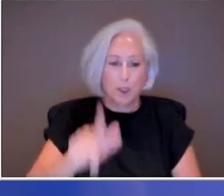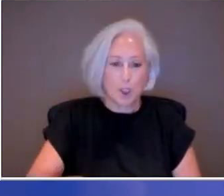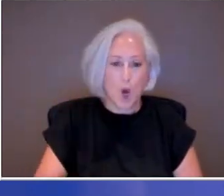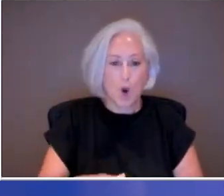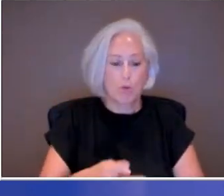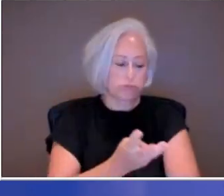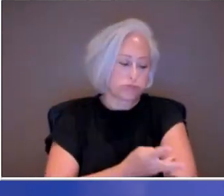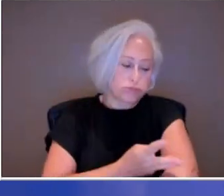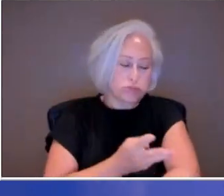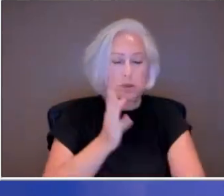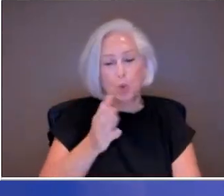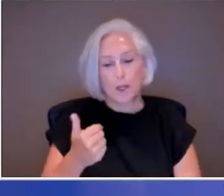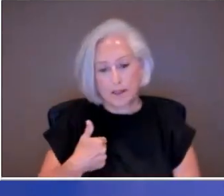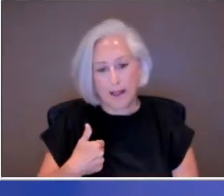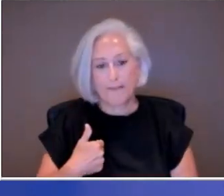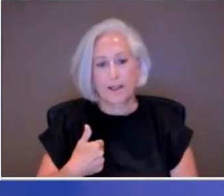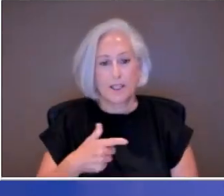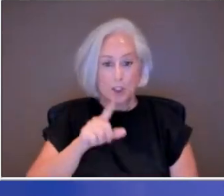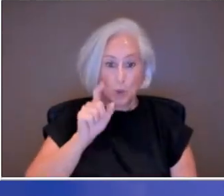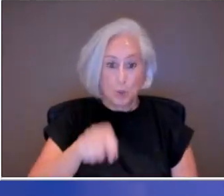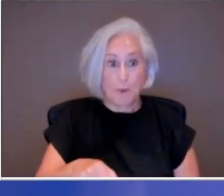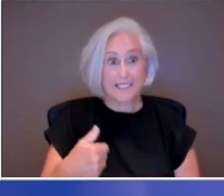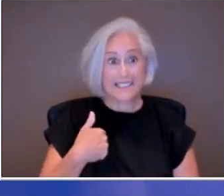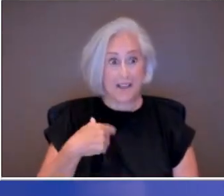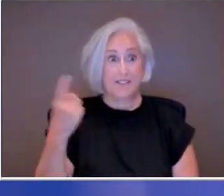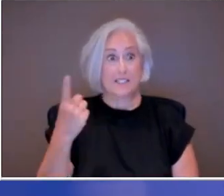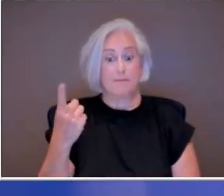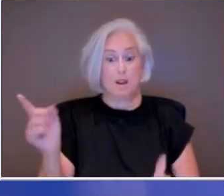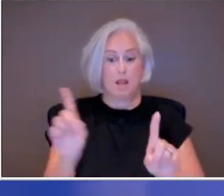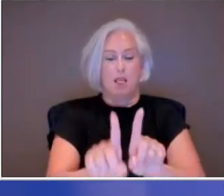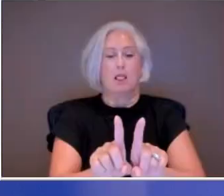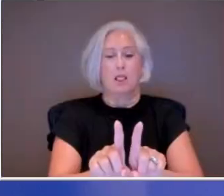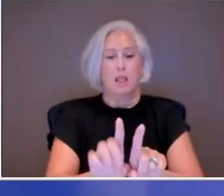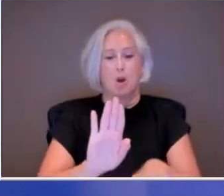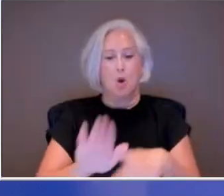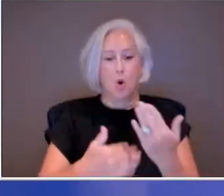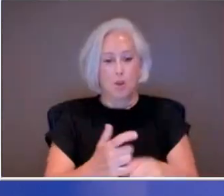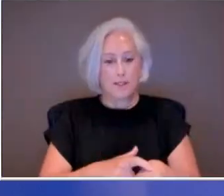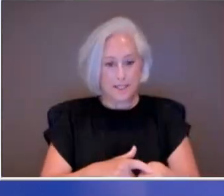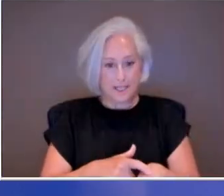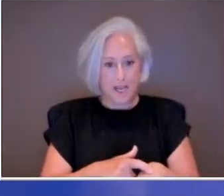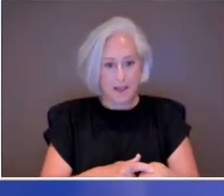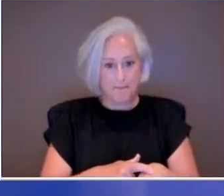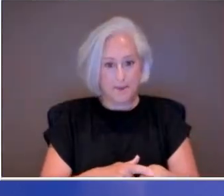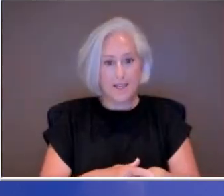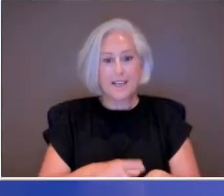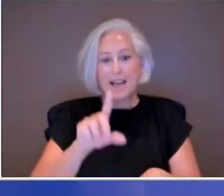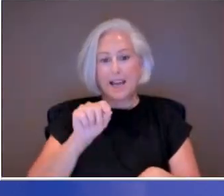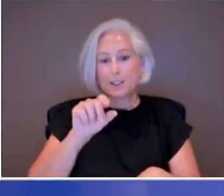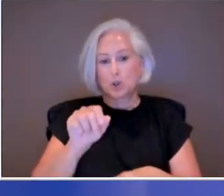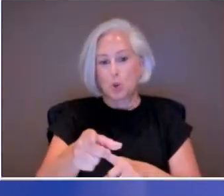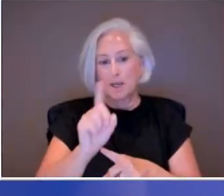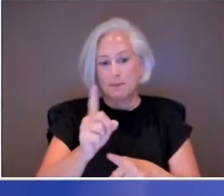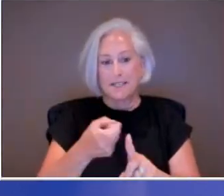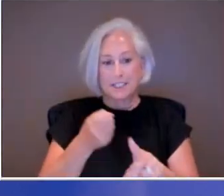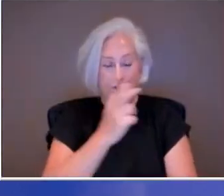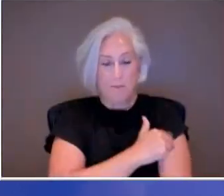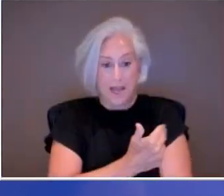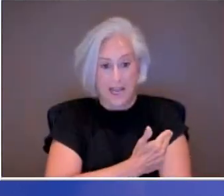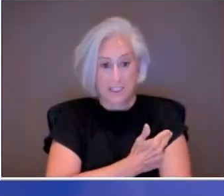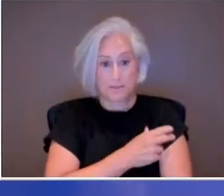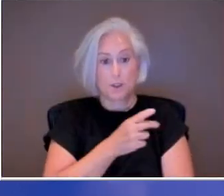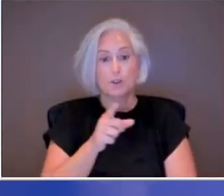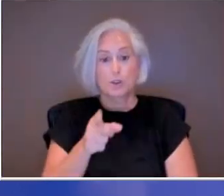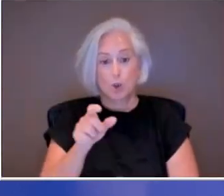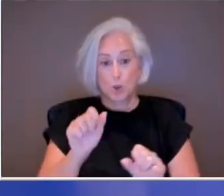have to have somebody with you, and you have to be within 20 minutes of the hospital so that you can get in the car